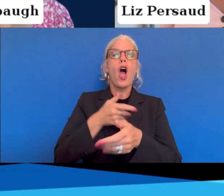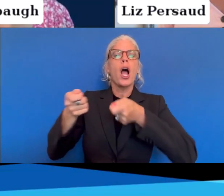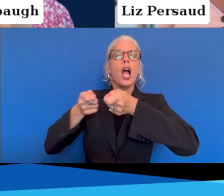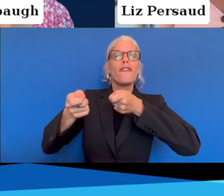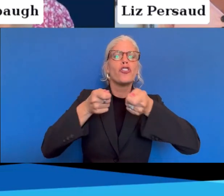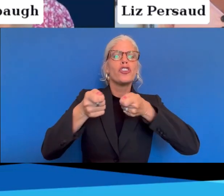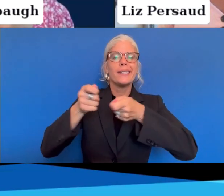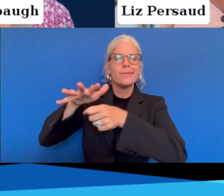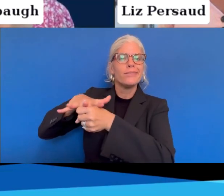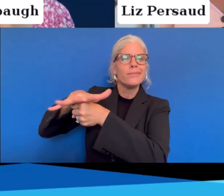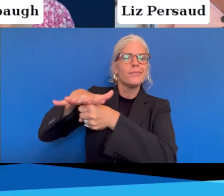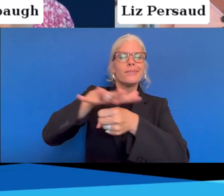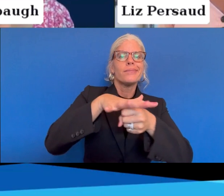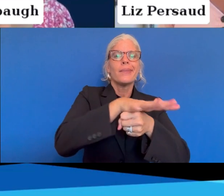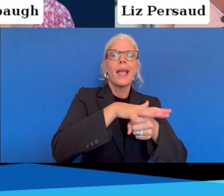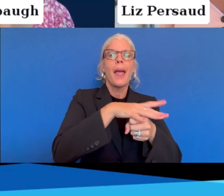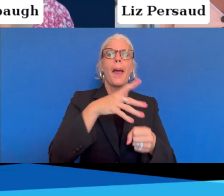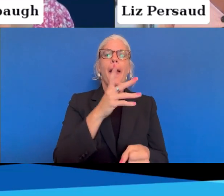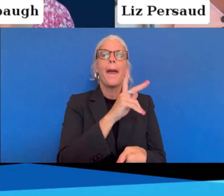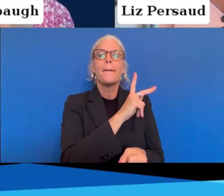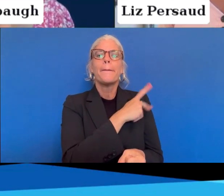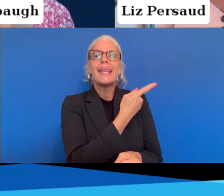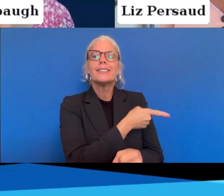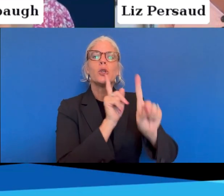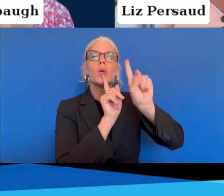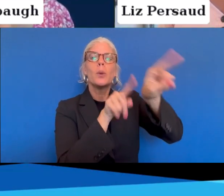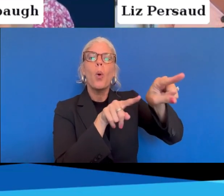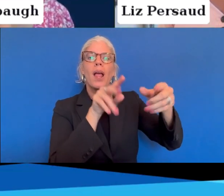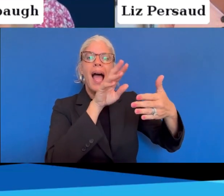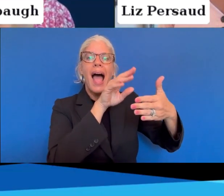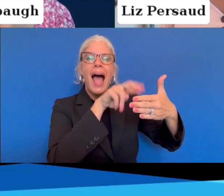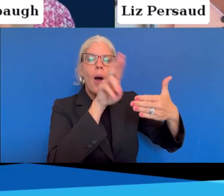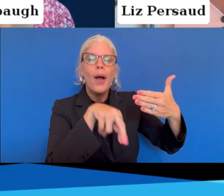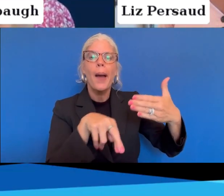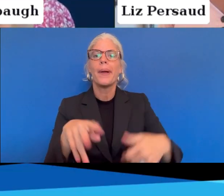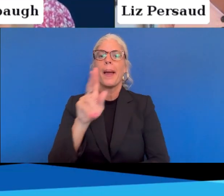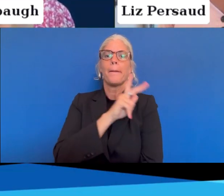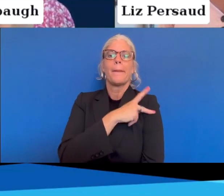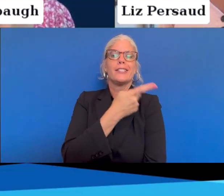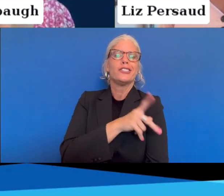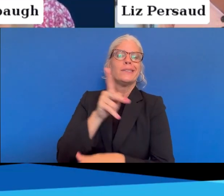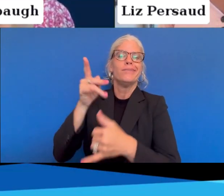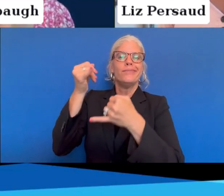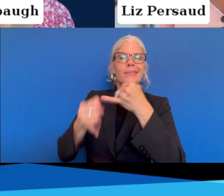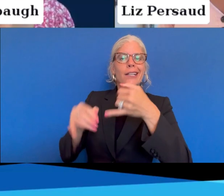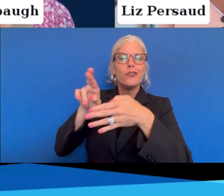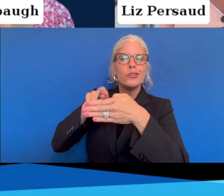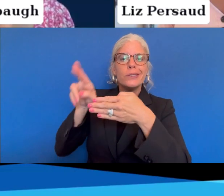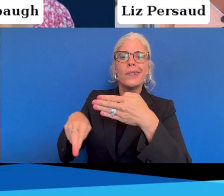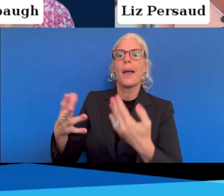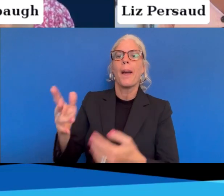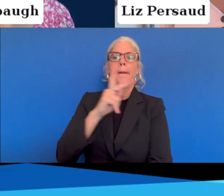patient-reported outcomes, patient endpoints, patient